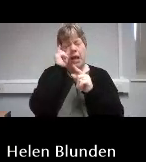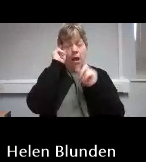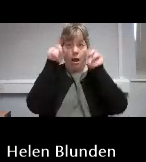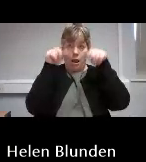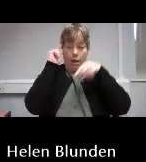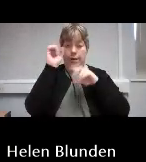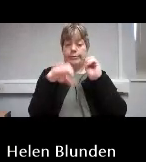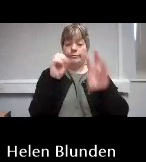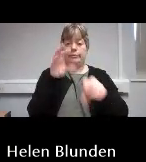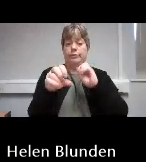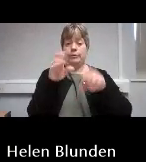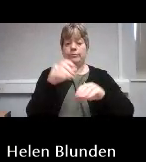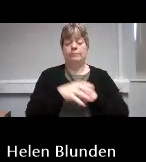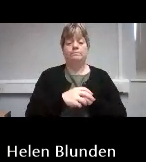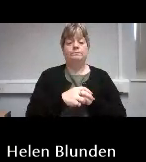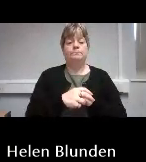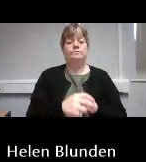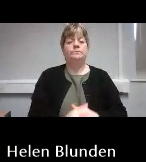of.